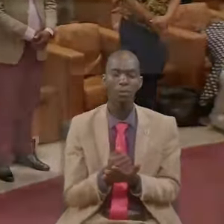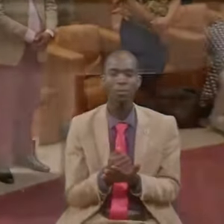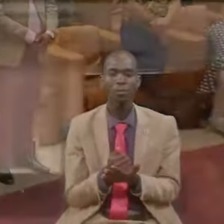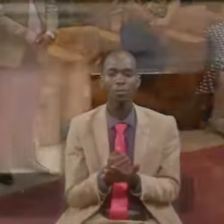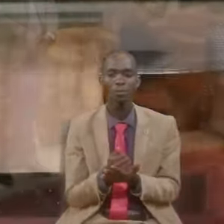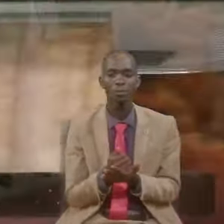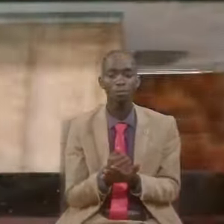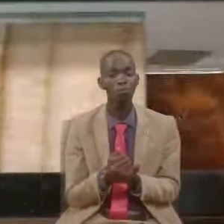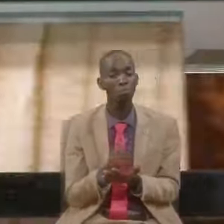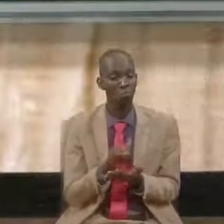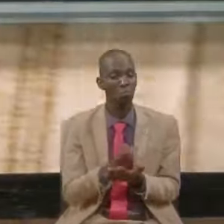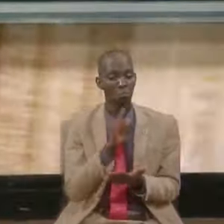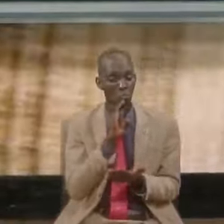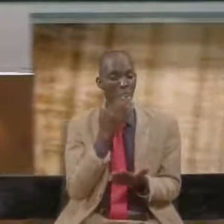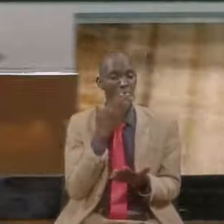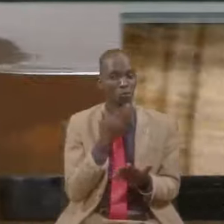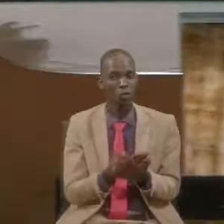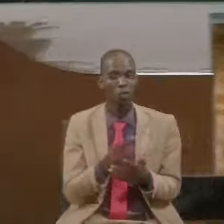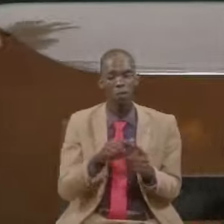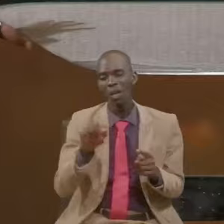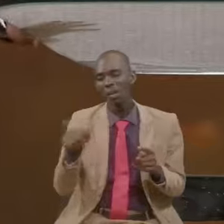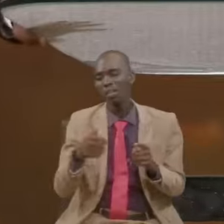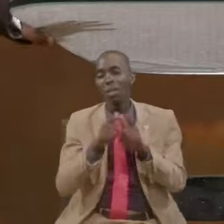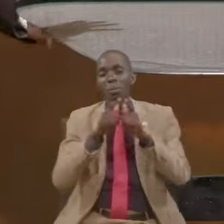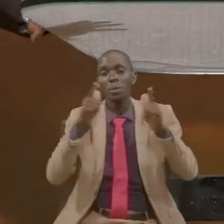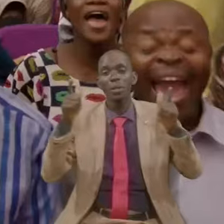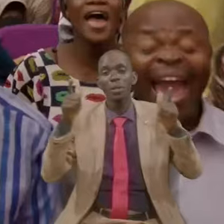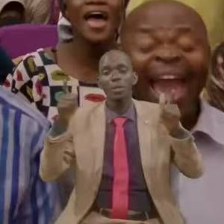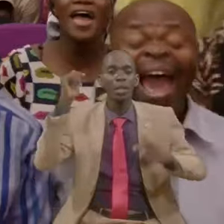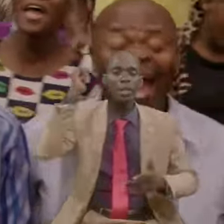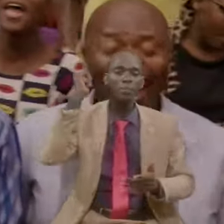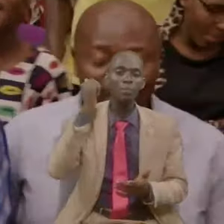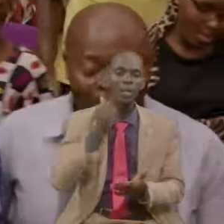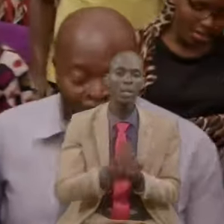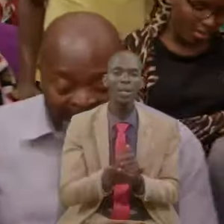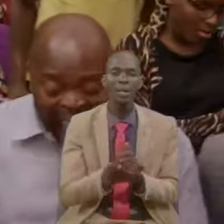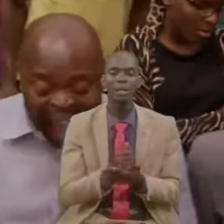Amen. That's good. Another headquarters. Amen. Amen.